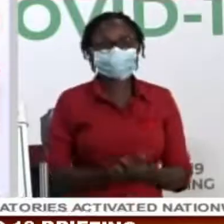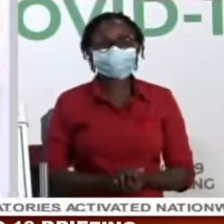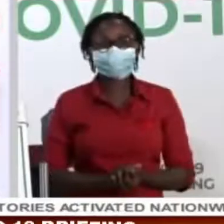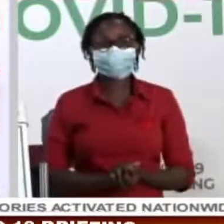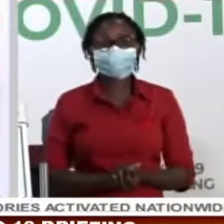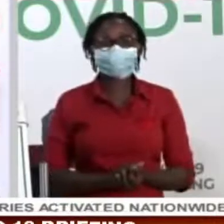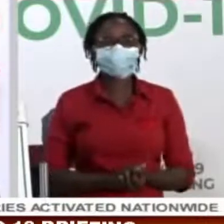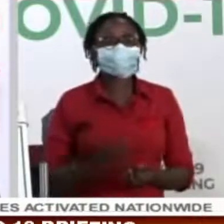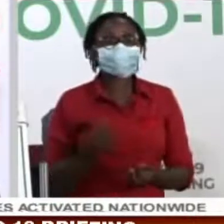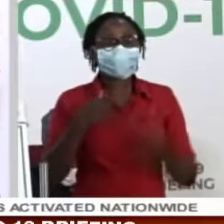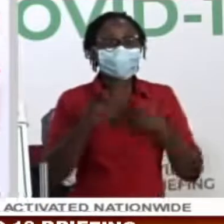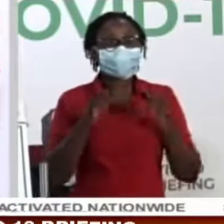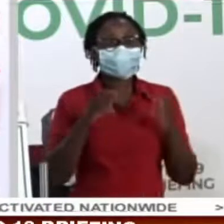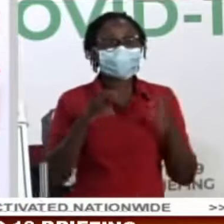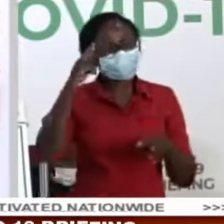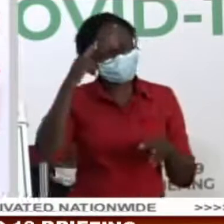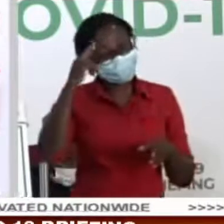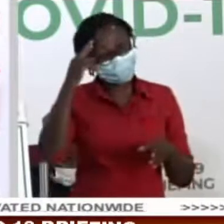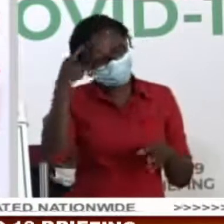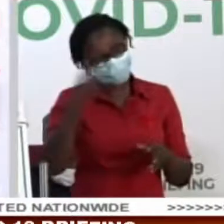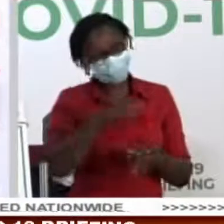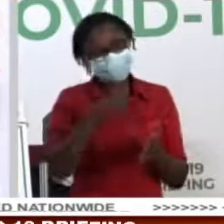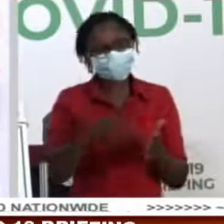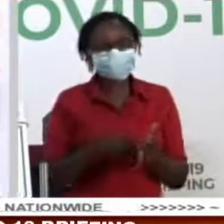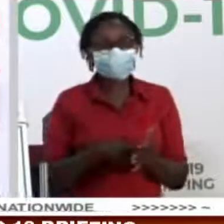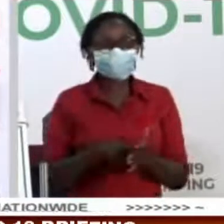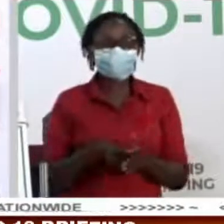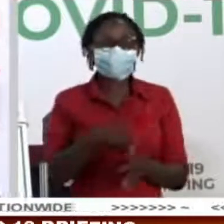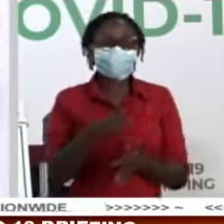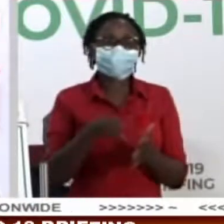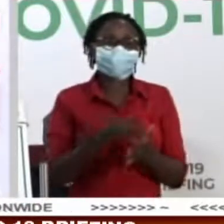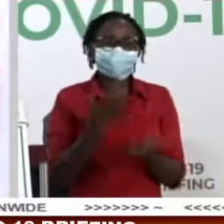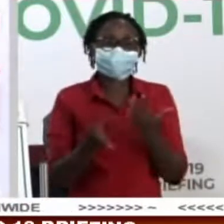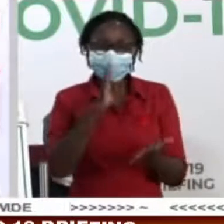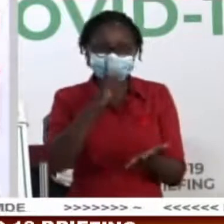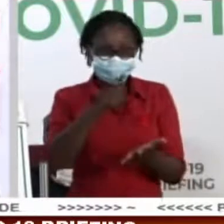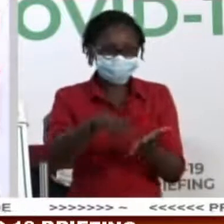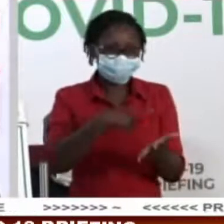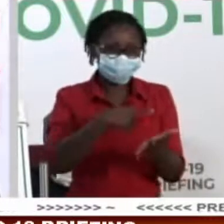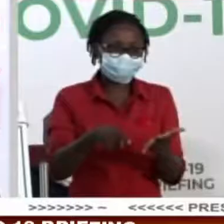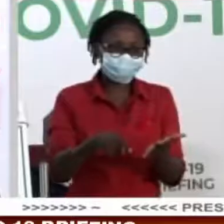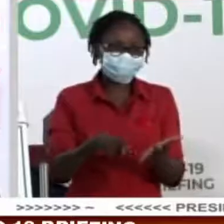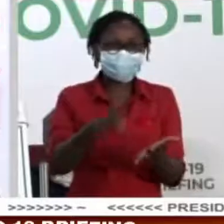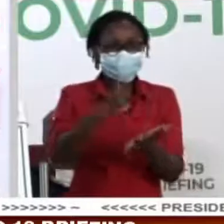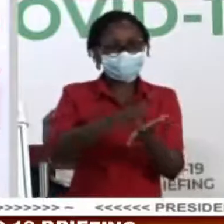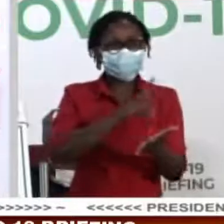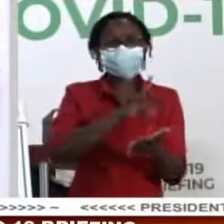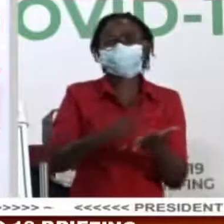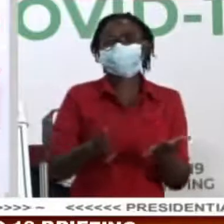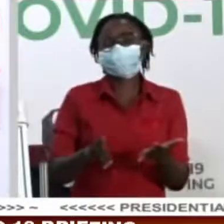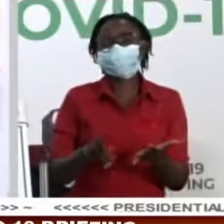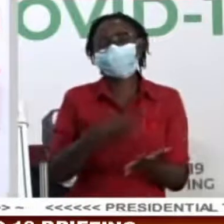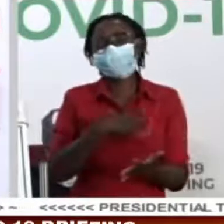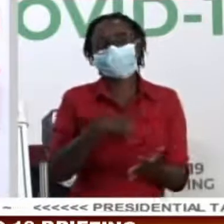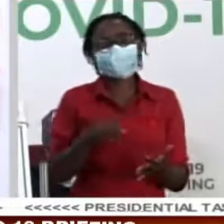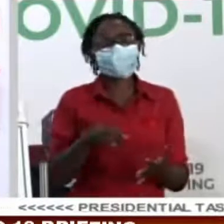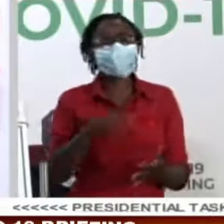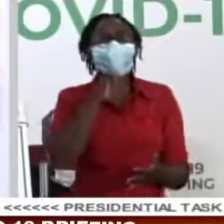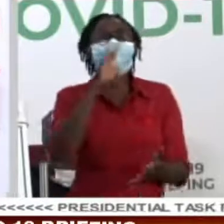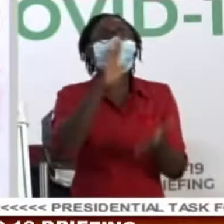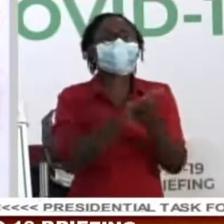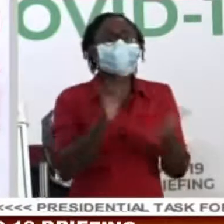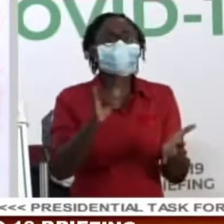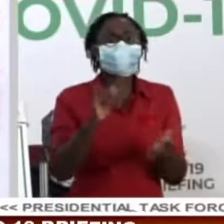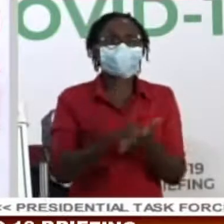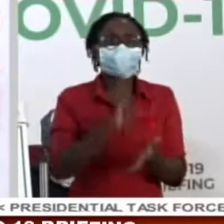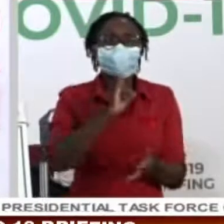number of reasons for this, of course. It includes stigma, it includes discrimination and disbelief, which continue to be key